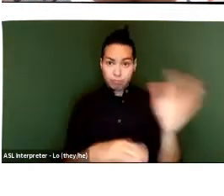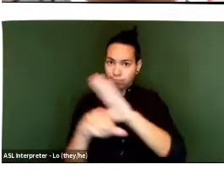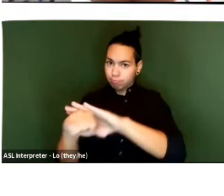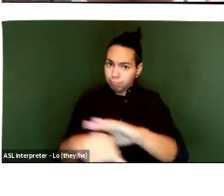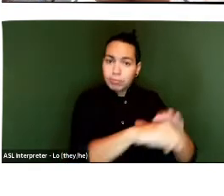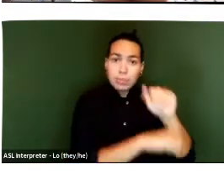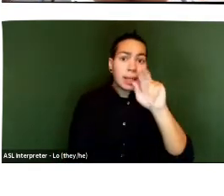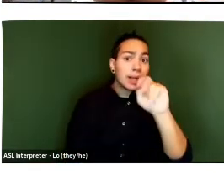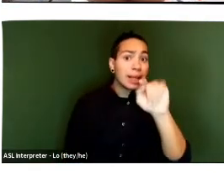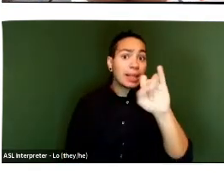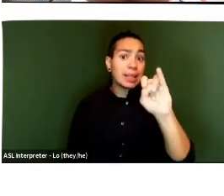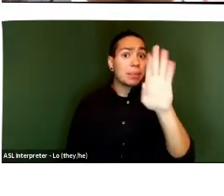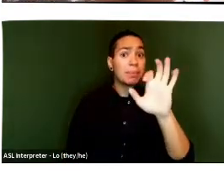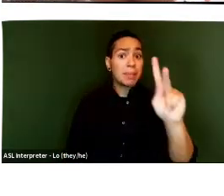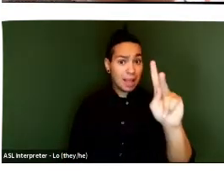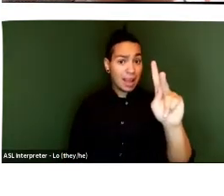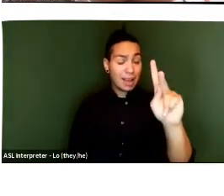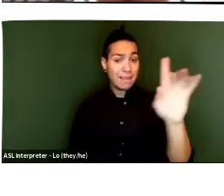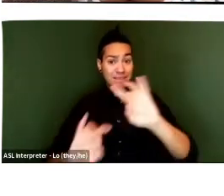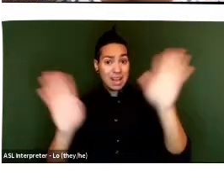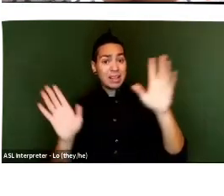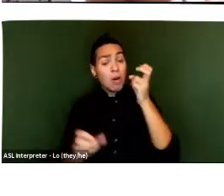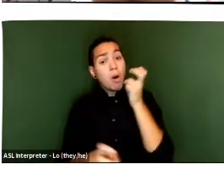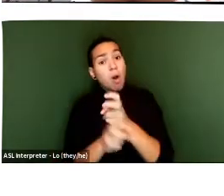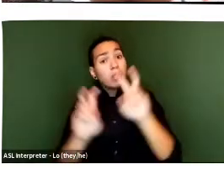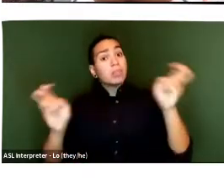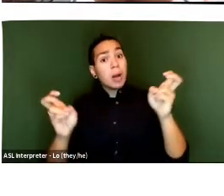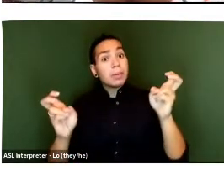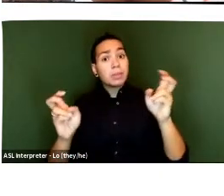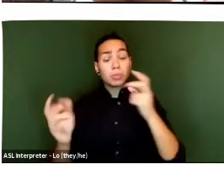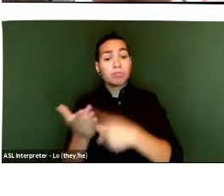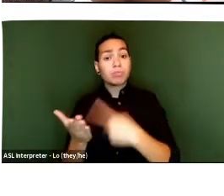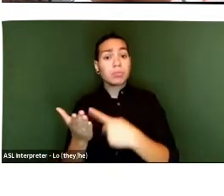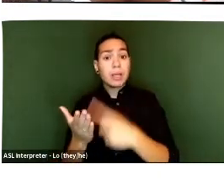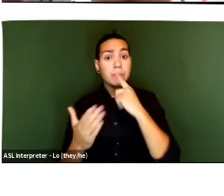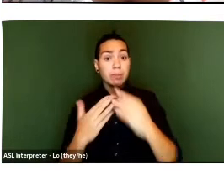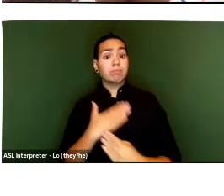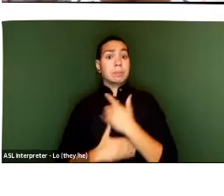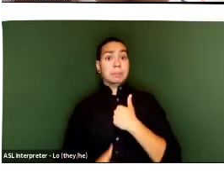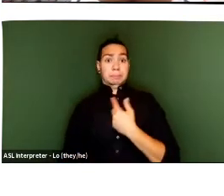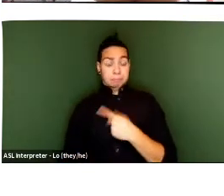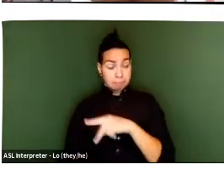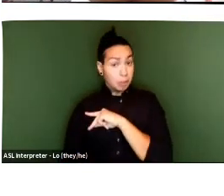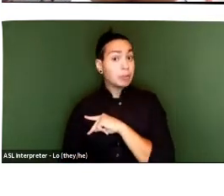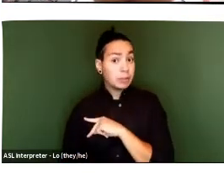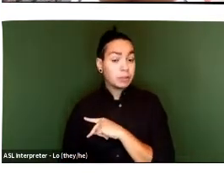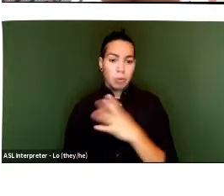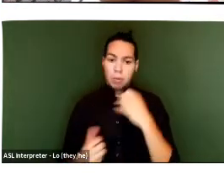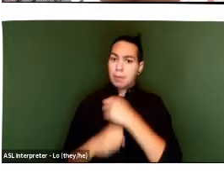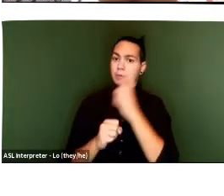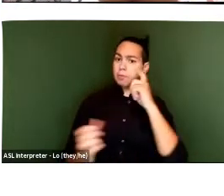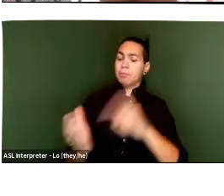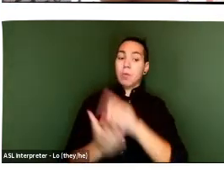anti-Black violence is a difficult thing to discuss and it affects me personally. So I just want to make sure all the Black folks in the room take